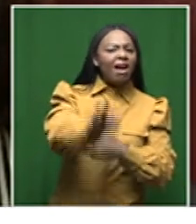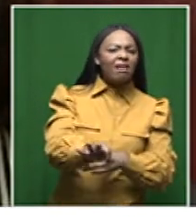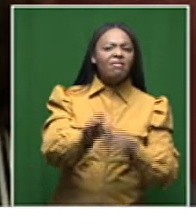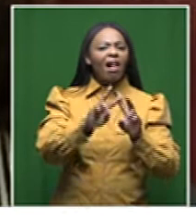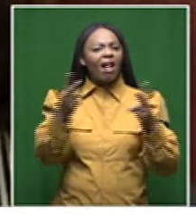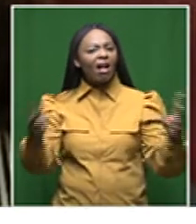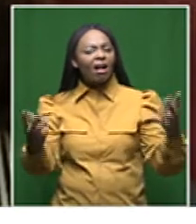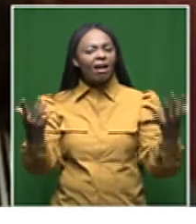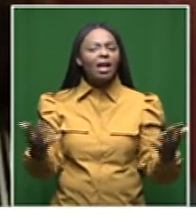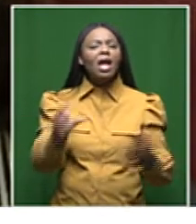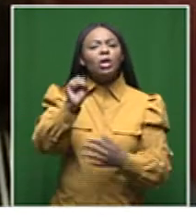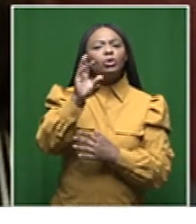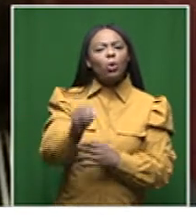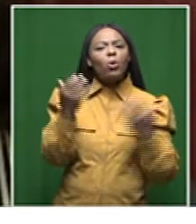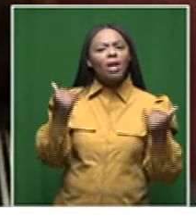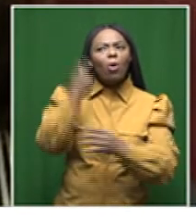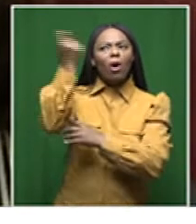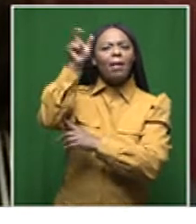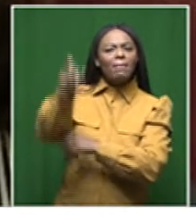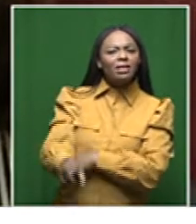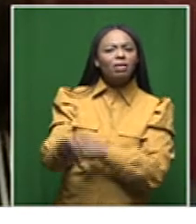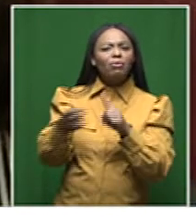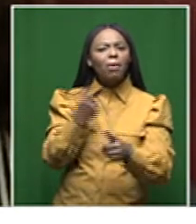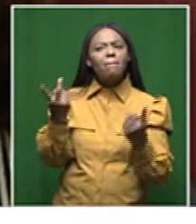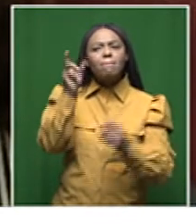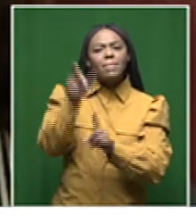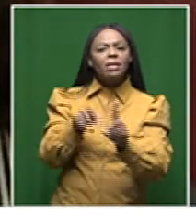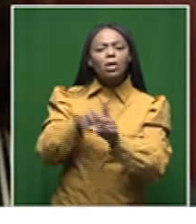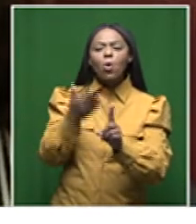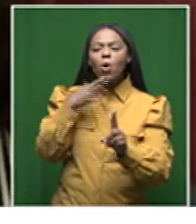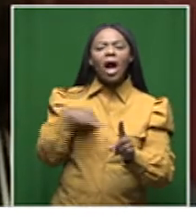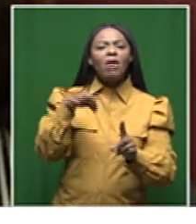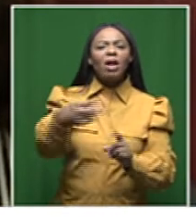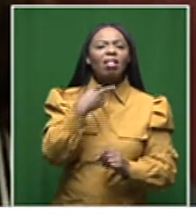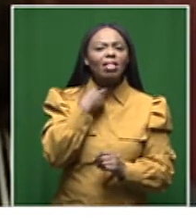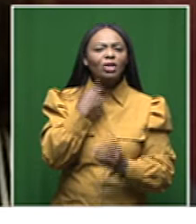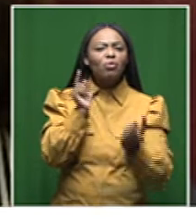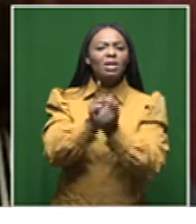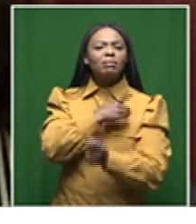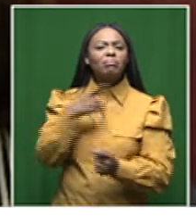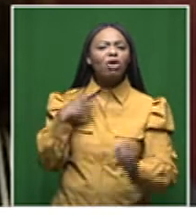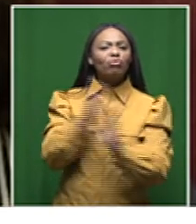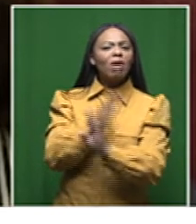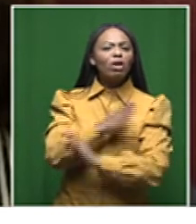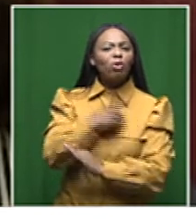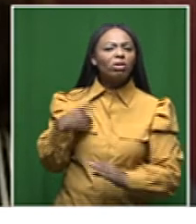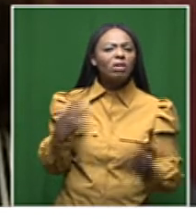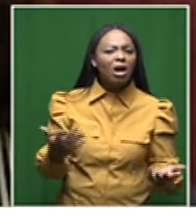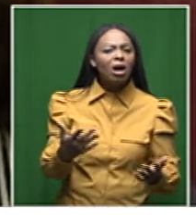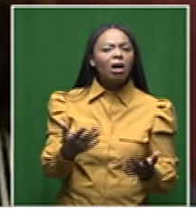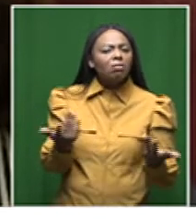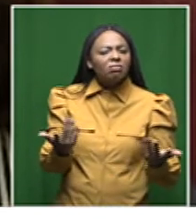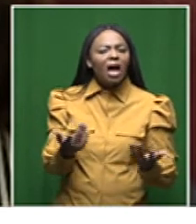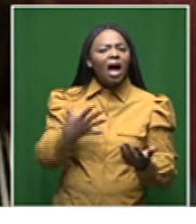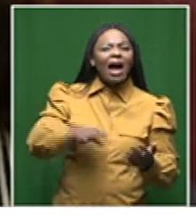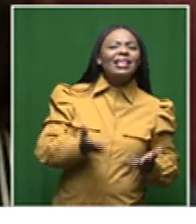So what about the rural person or the person who can't afford to go to private? What does the state do in terms of services that are